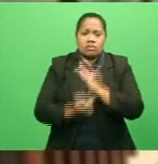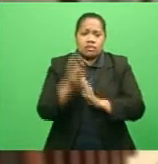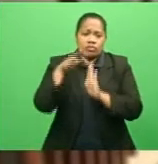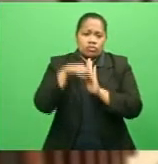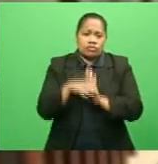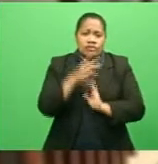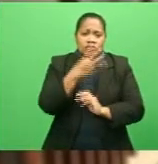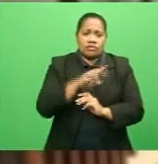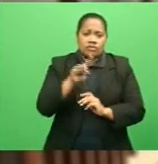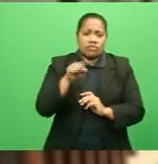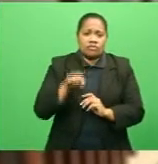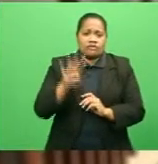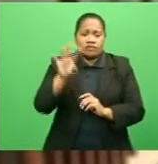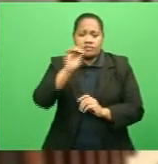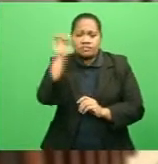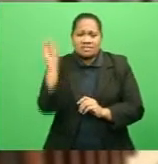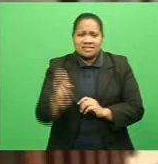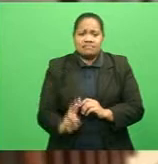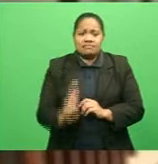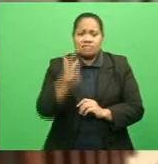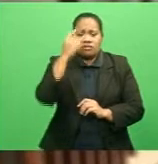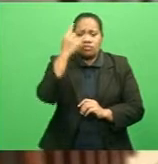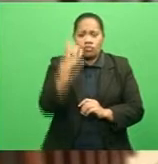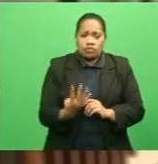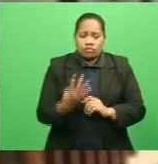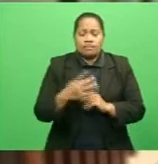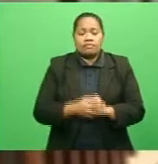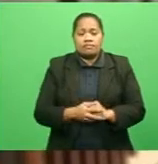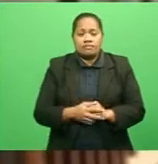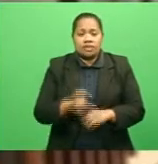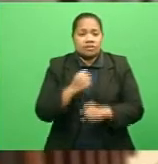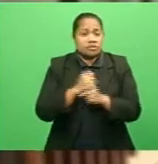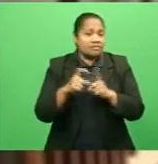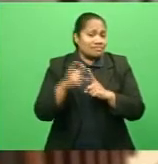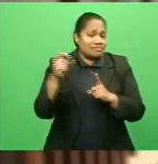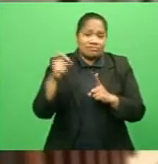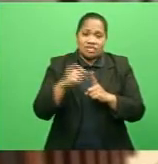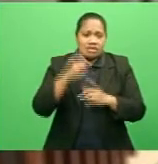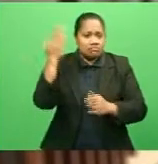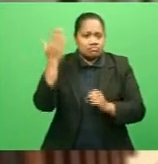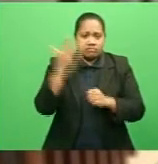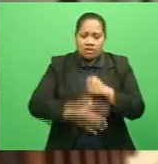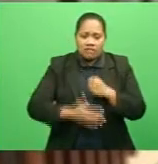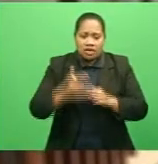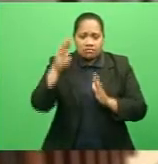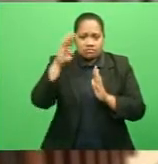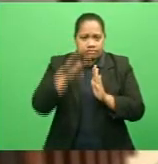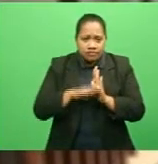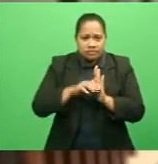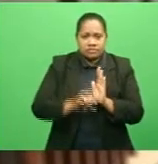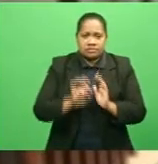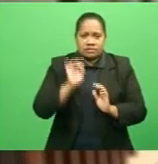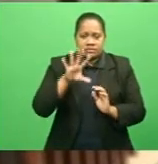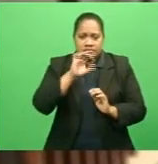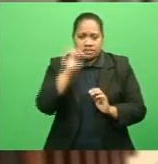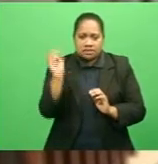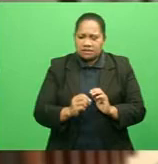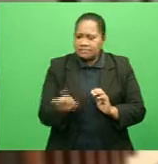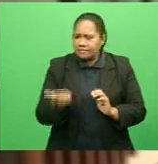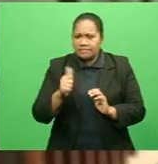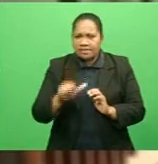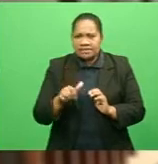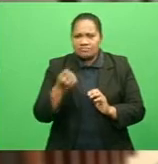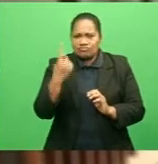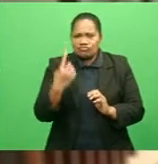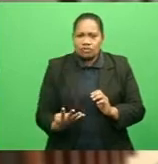31.4% in the second quarter. Their GDP had never shrunk by more than 10% on an annualized basis in any quarter since the